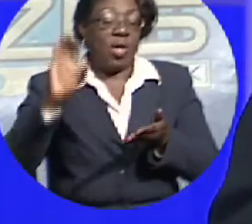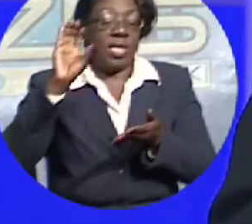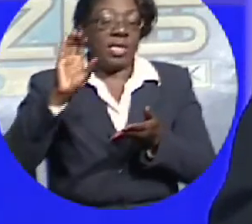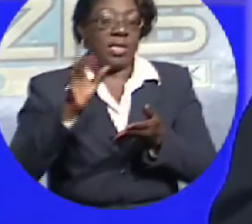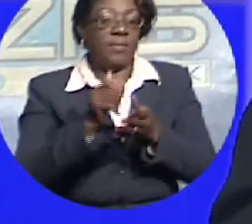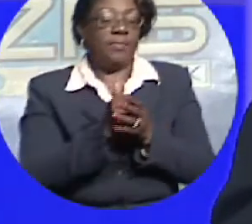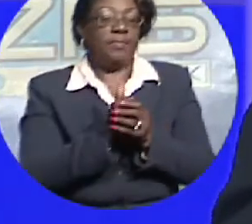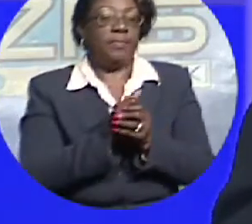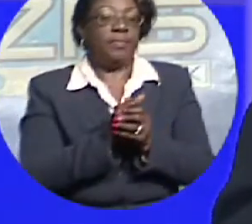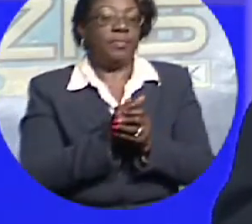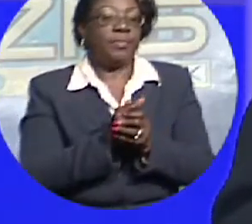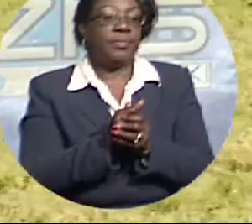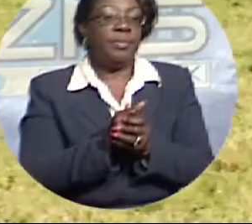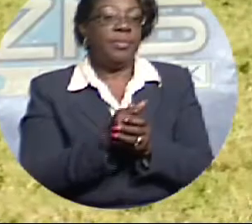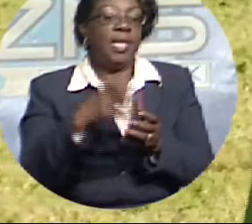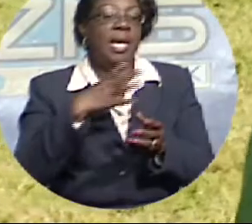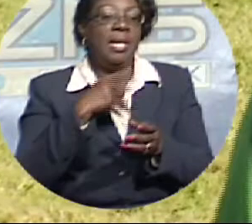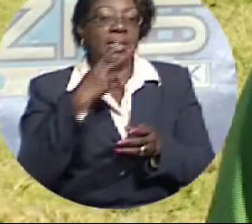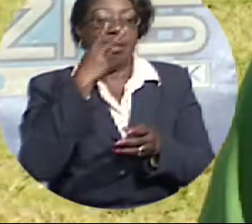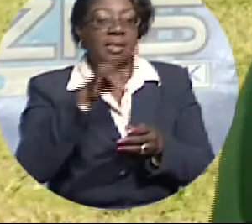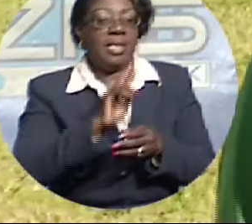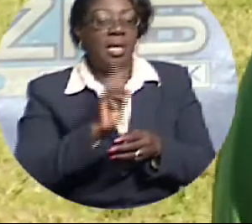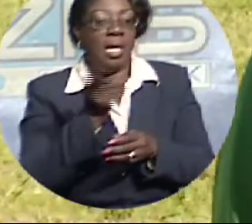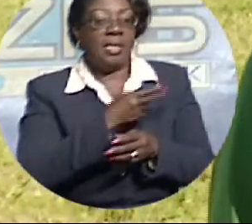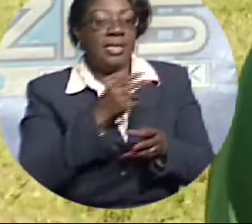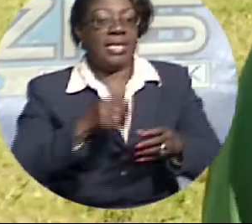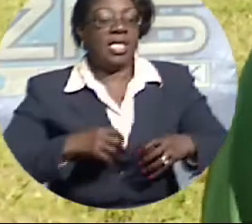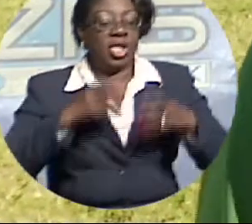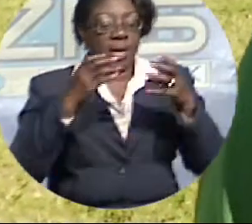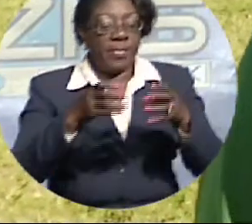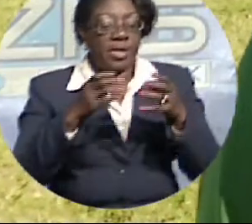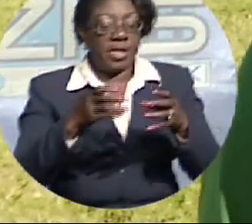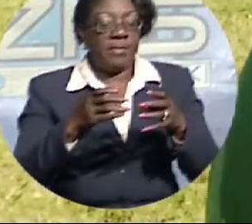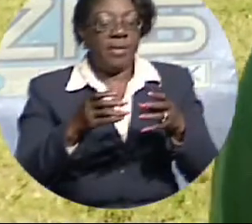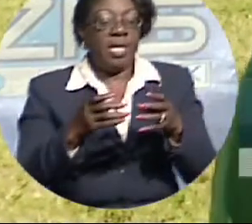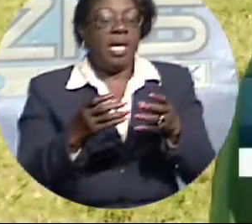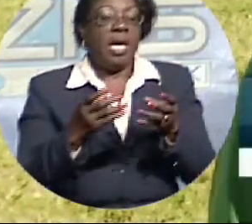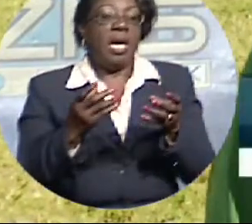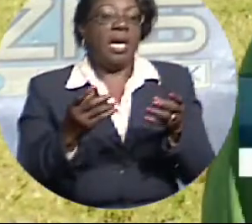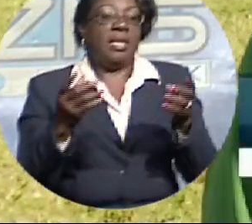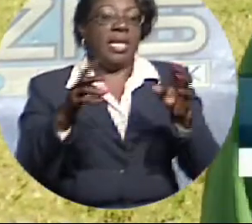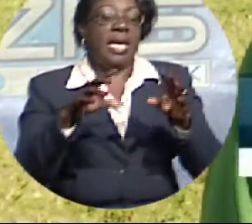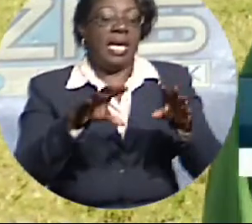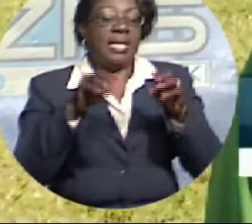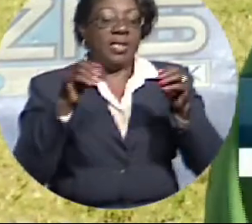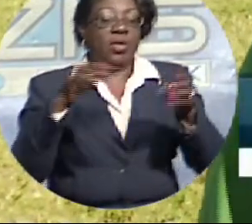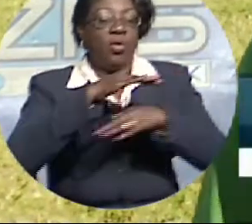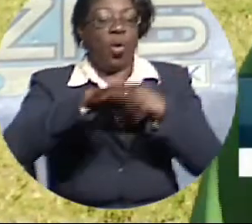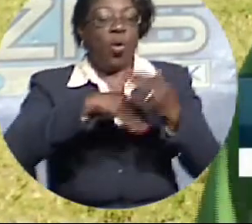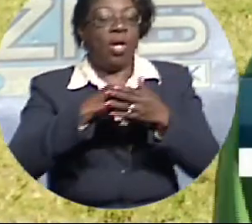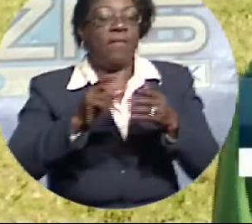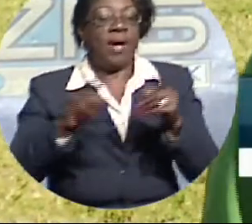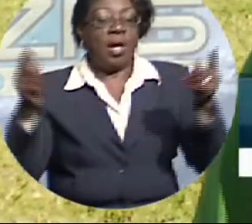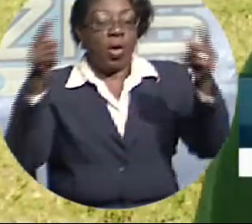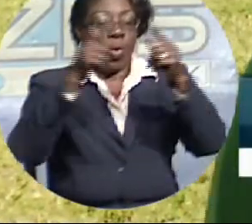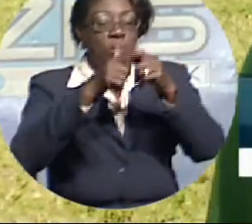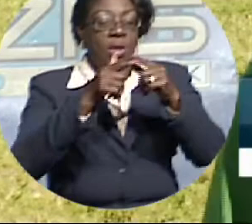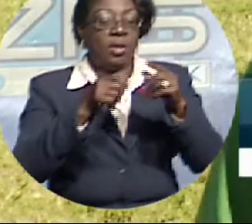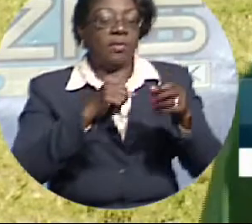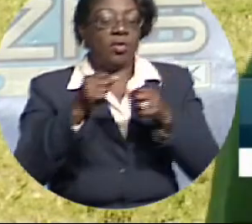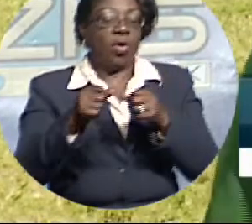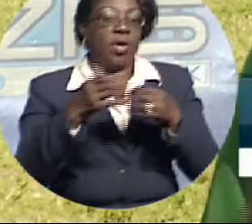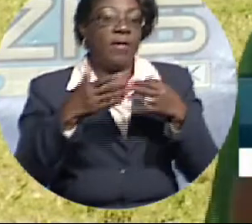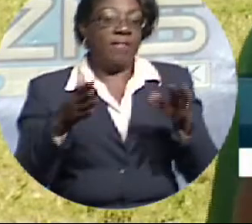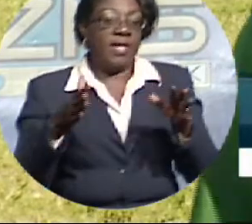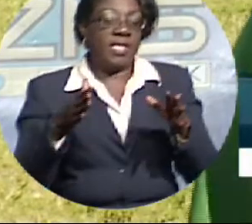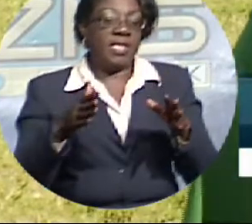forward. I'd like to see us get the championship and execute all our goals, as in just scoring and